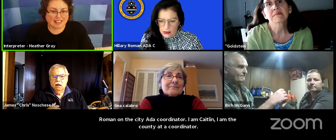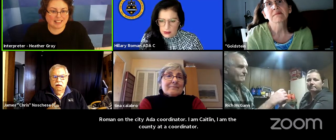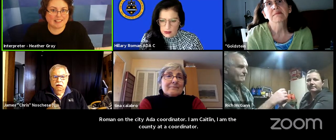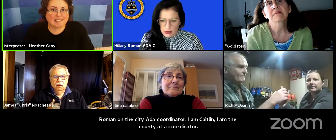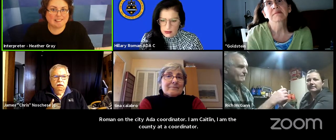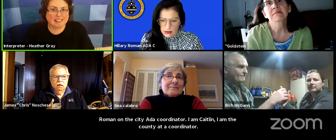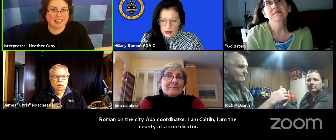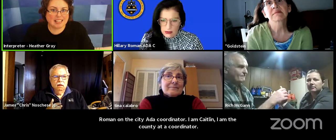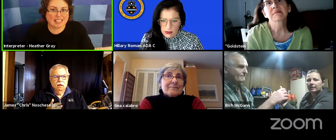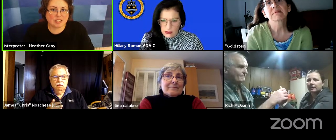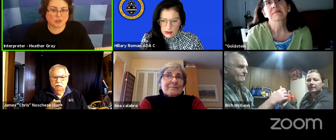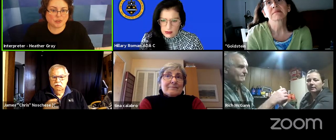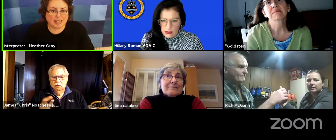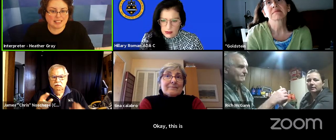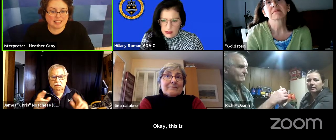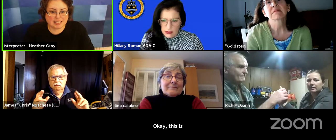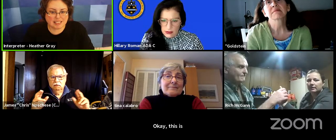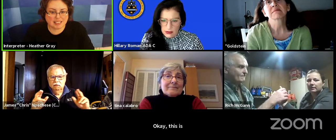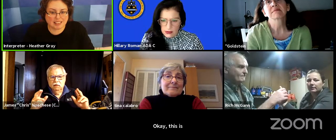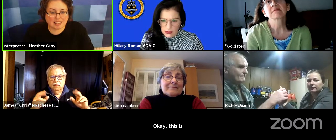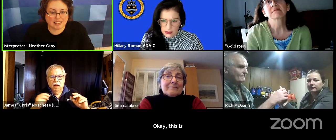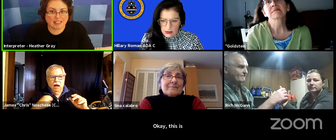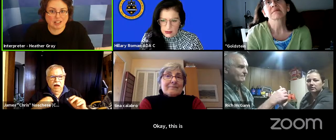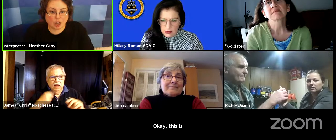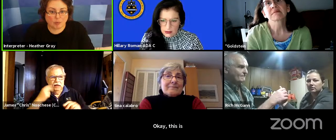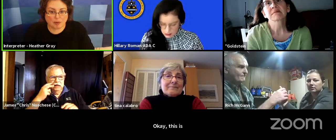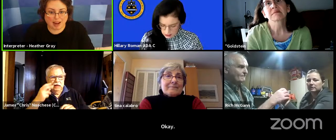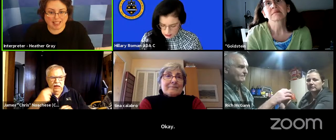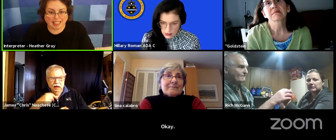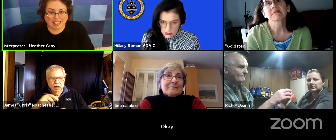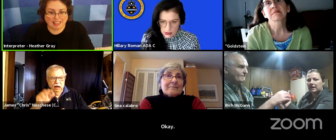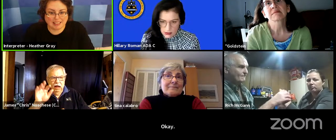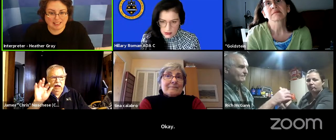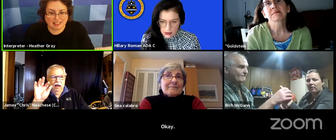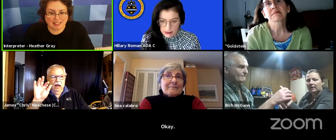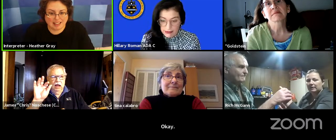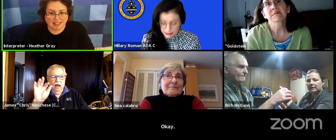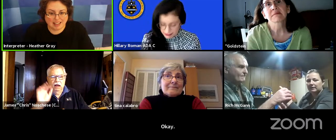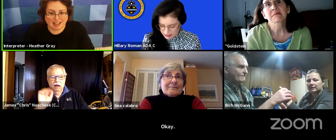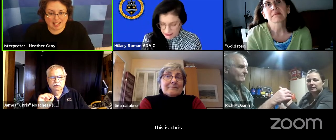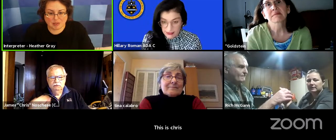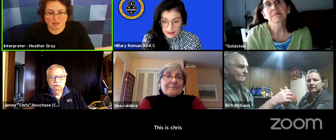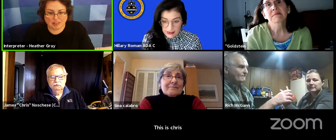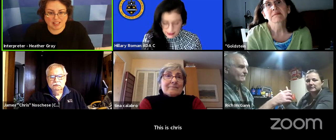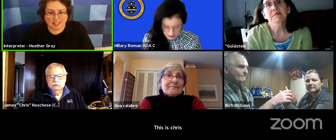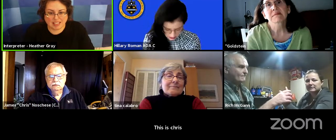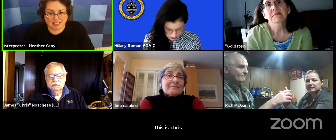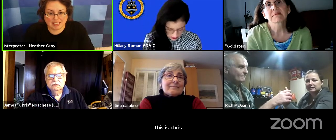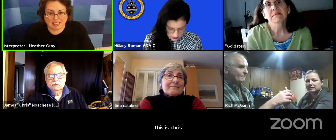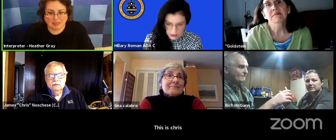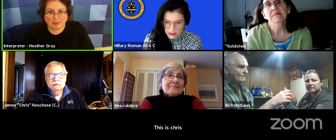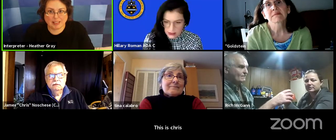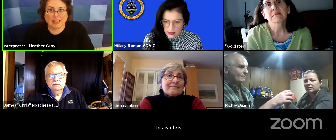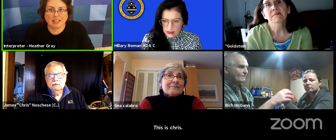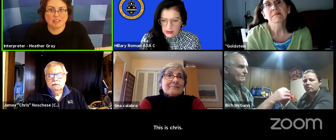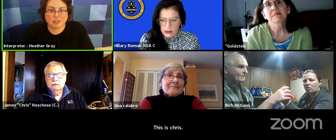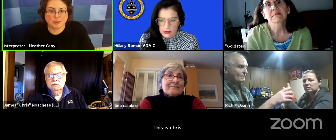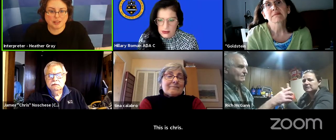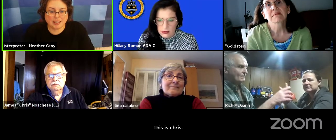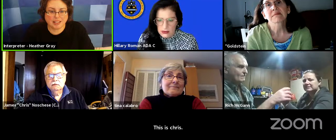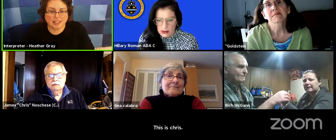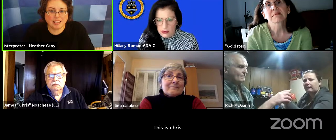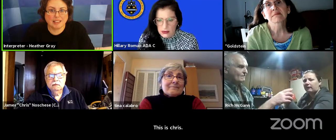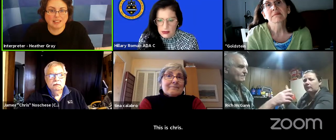Okay. This is Chris. Are we ready? I don't think I see anyone else,